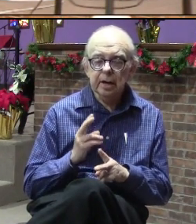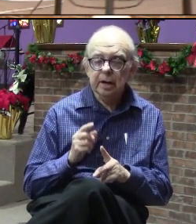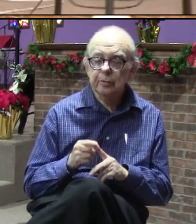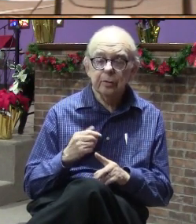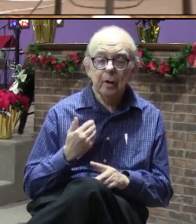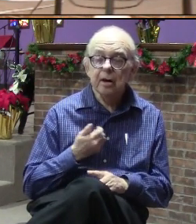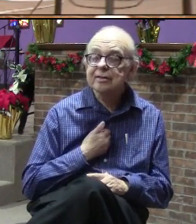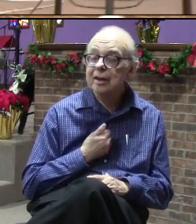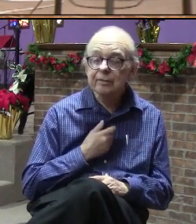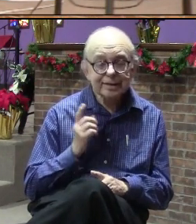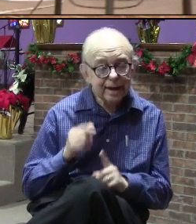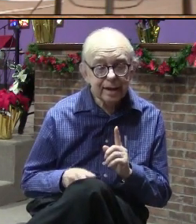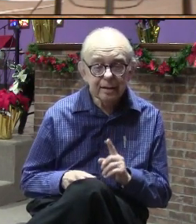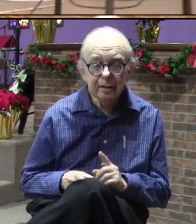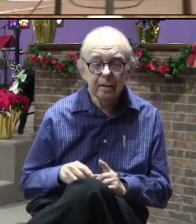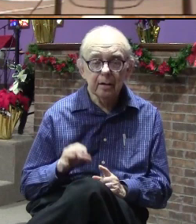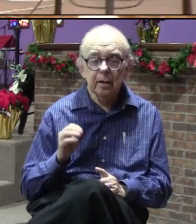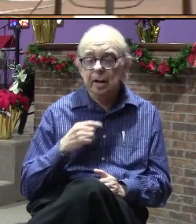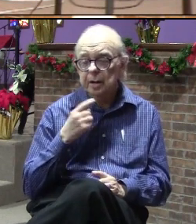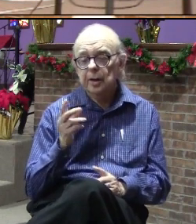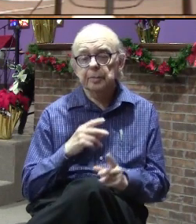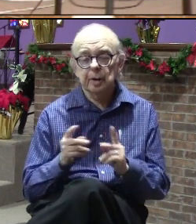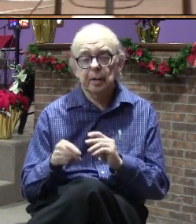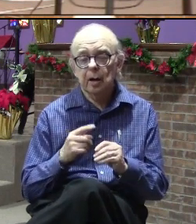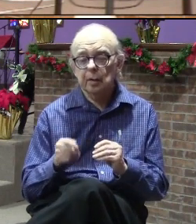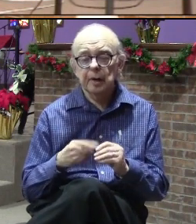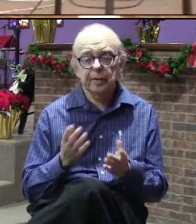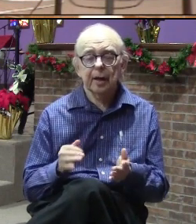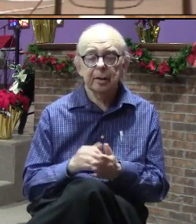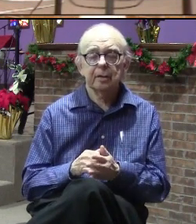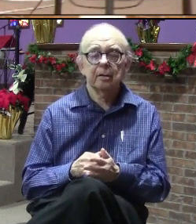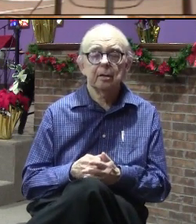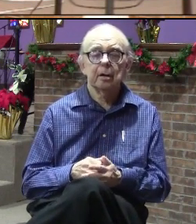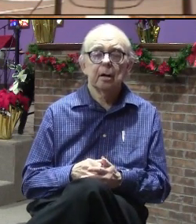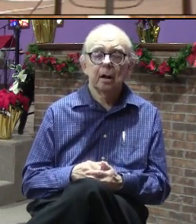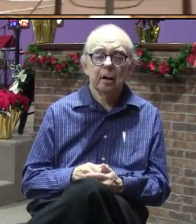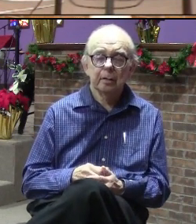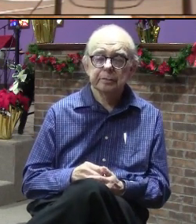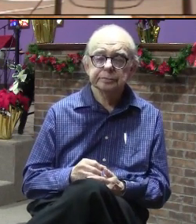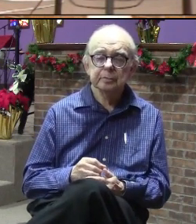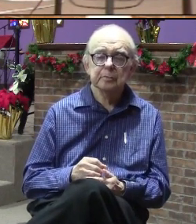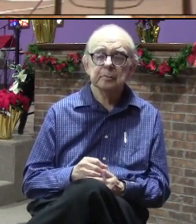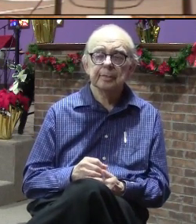ourselves. We've got to tell people all about it. And so